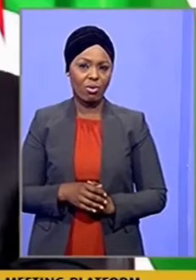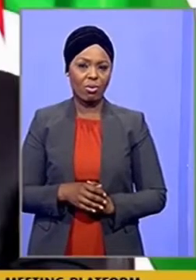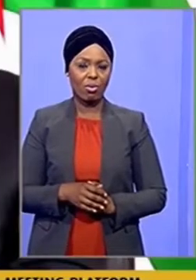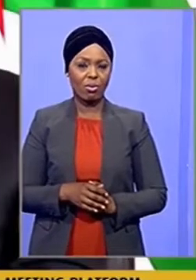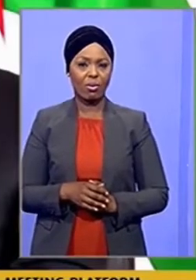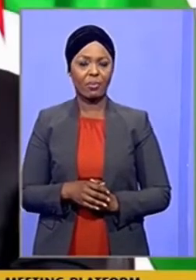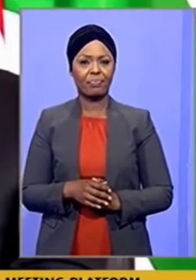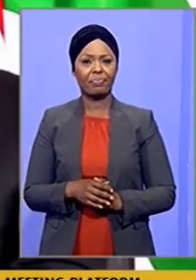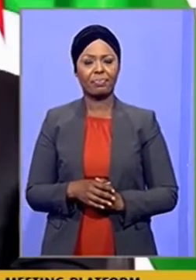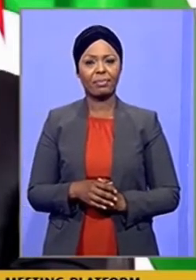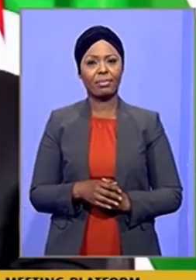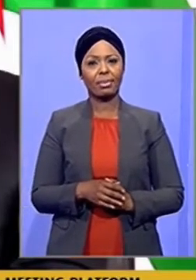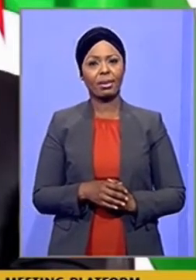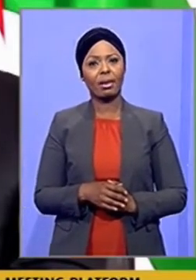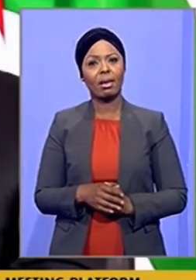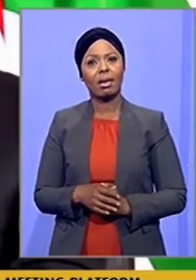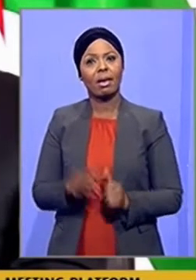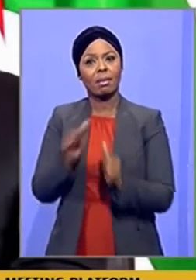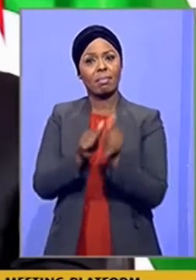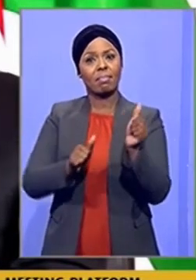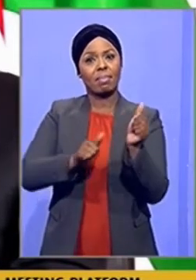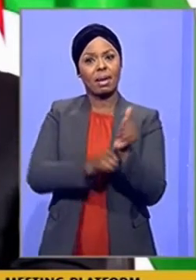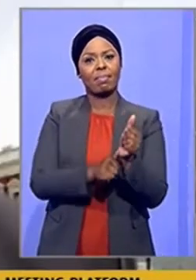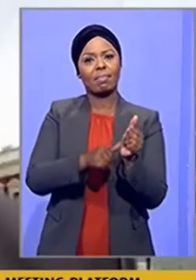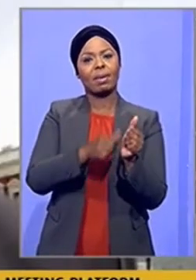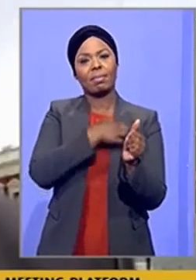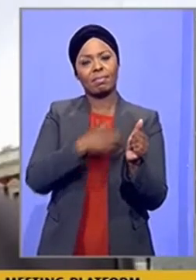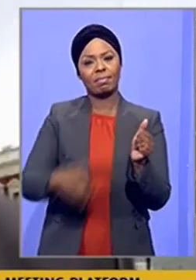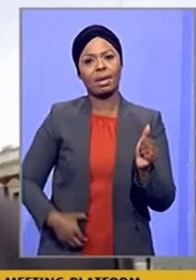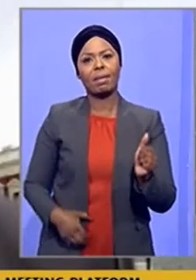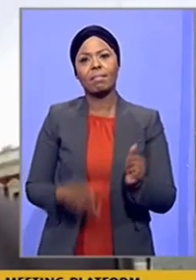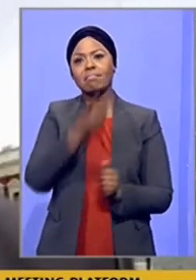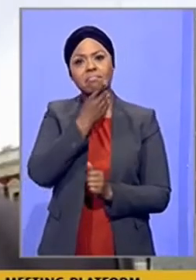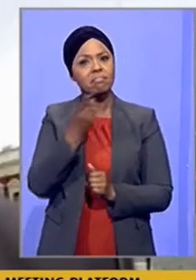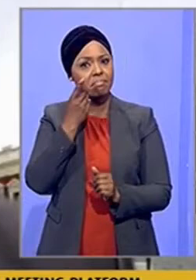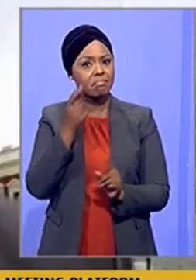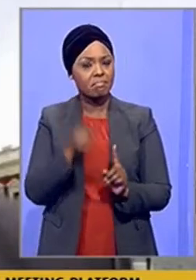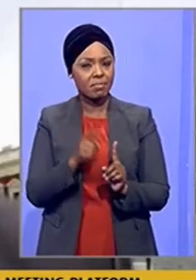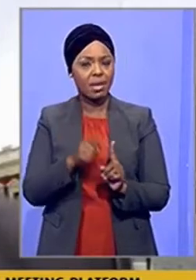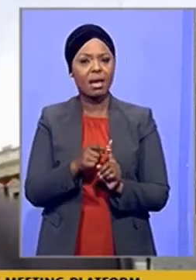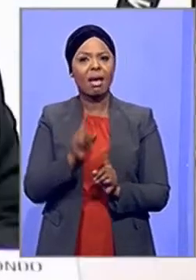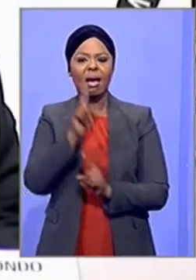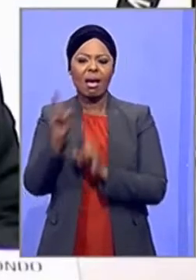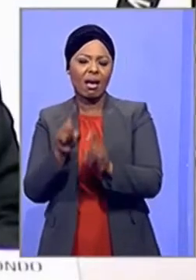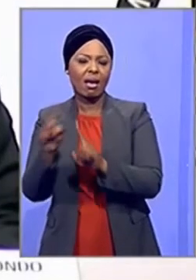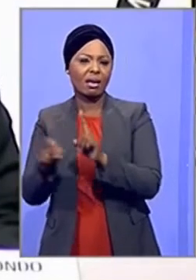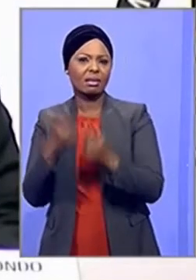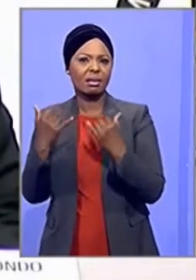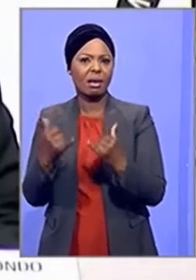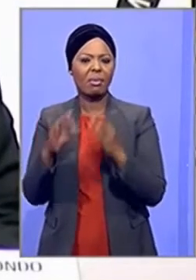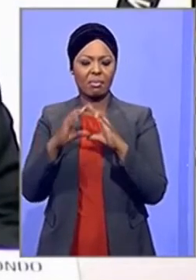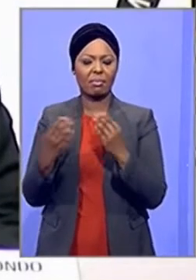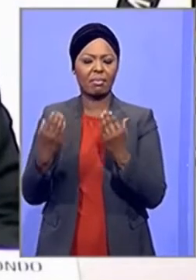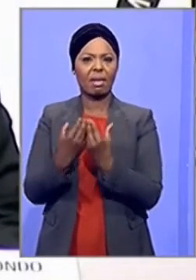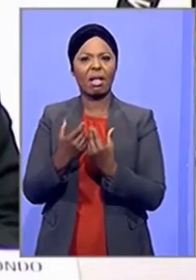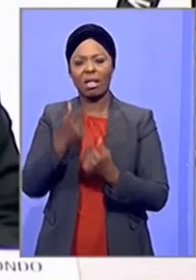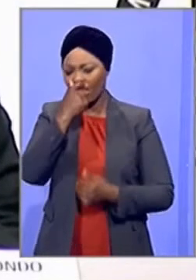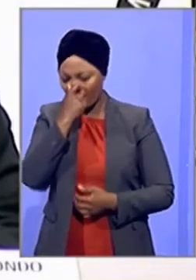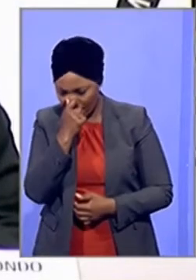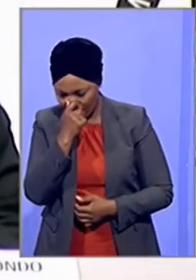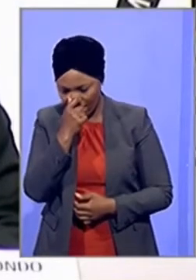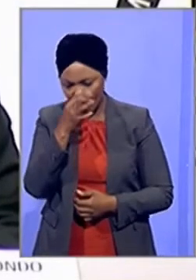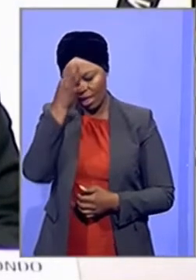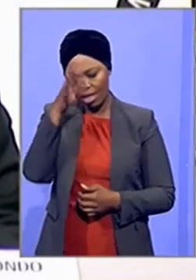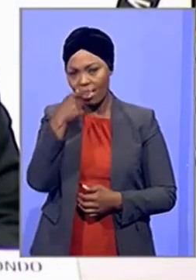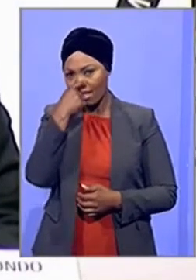Motlatsa mopresidente David Mabuza o hlole a boditše maloko a parlamente gore ditirelo tša pego ya komishene ya go aga mmušo ka nko di be di